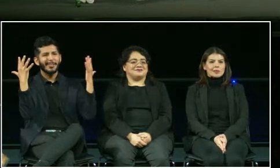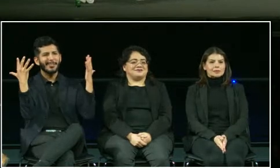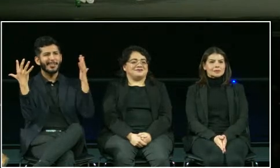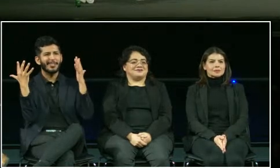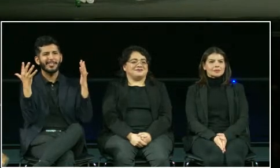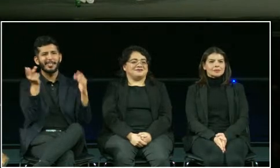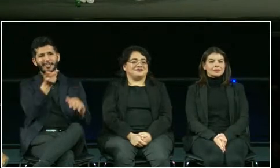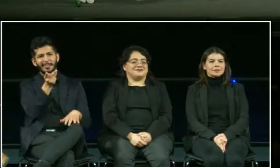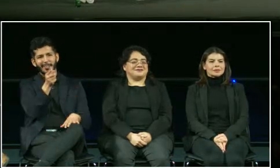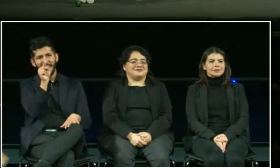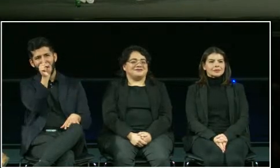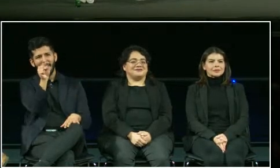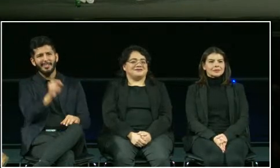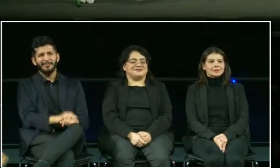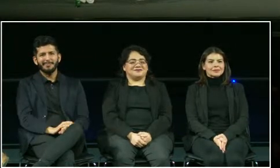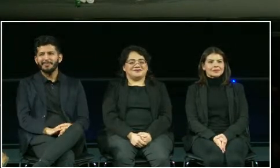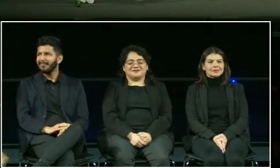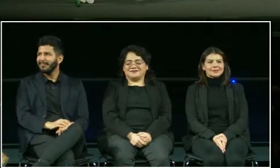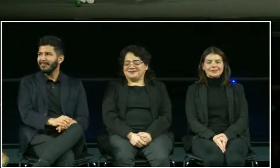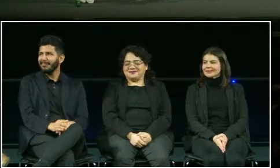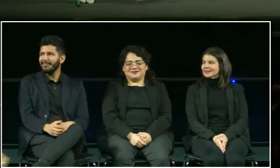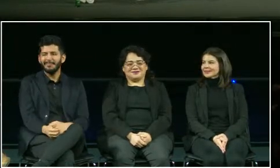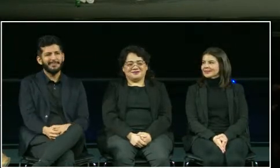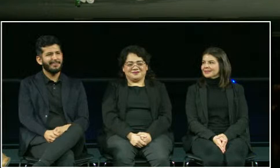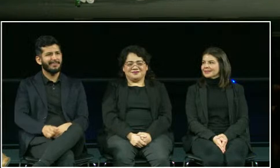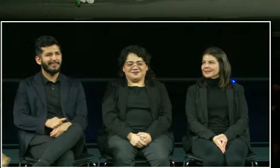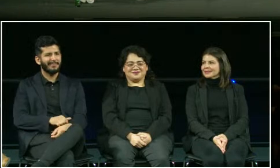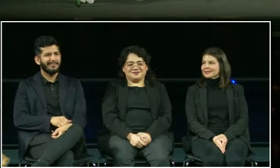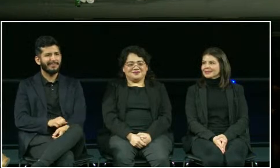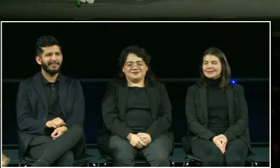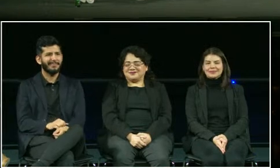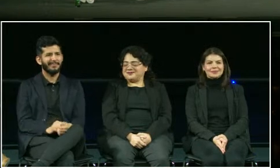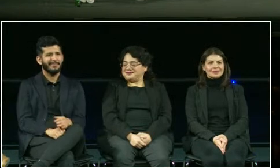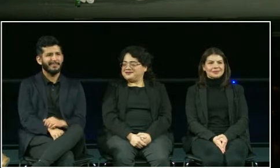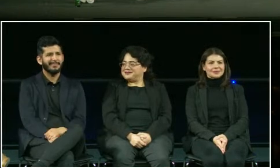them. Welcome, and thank you.